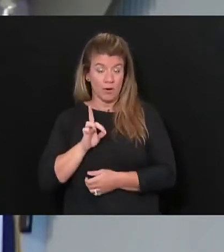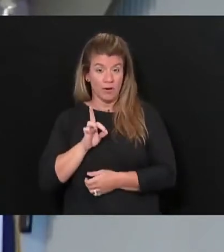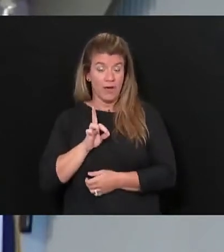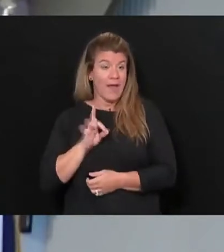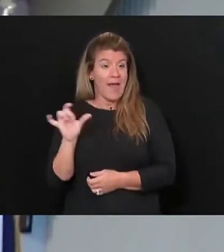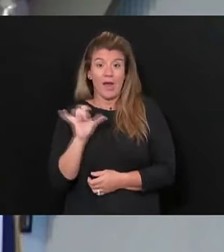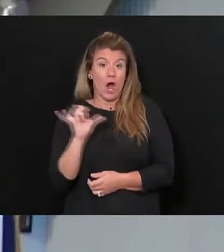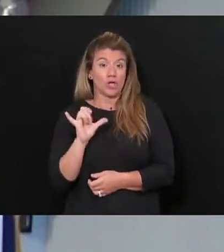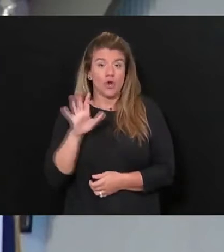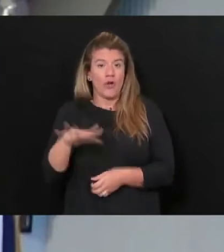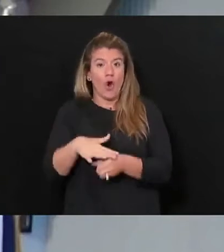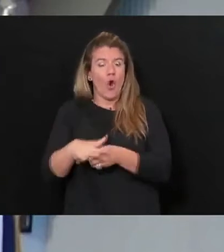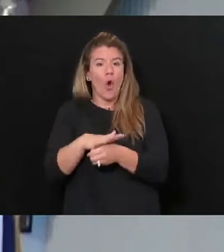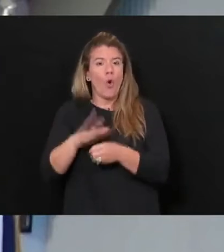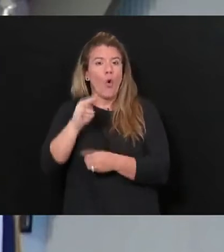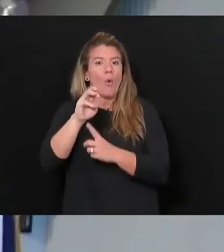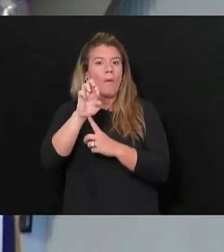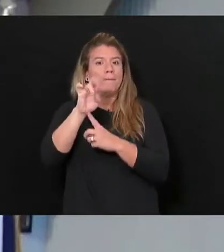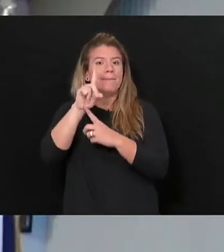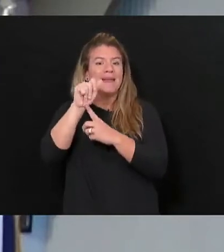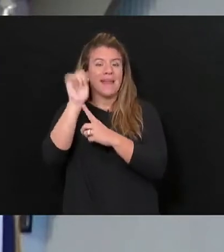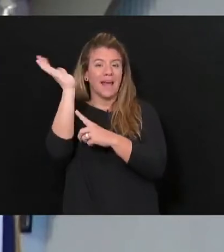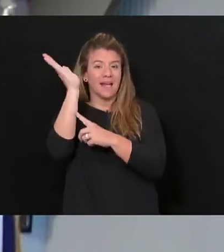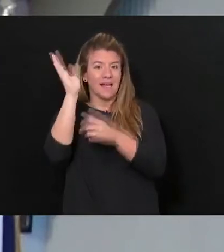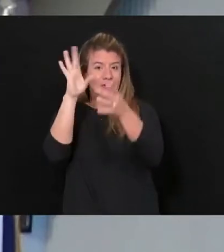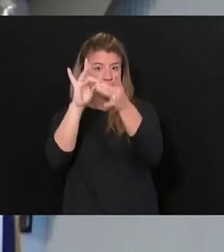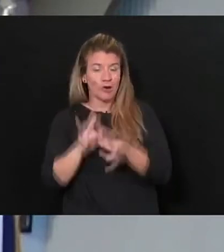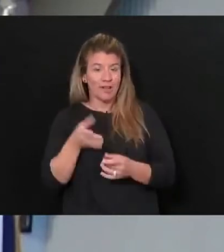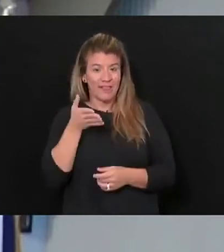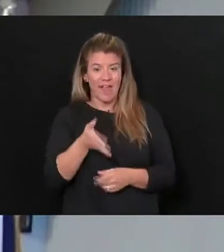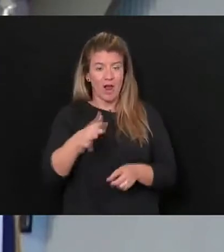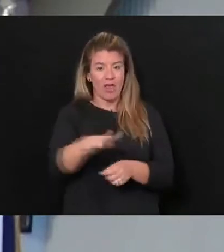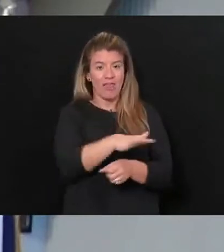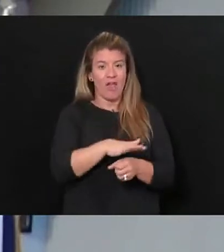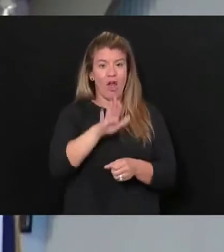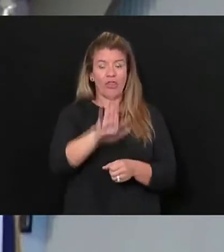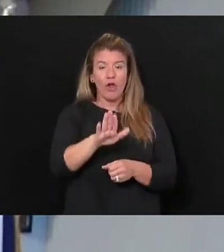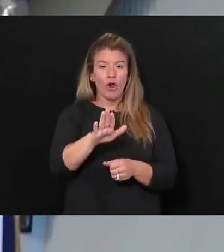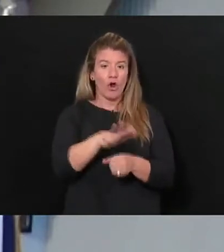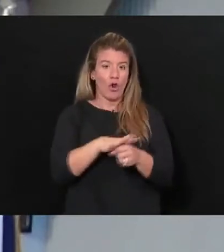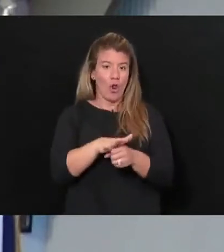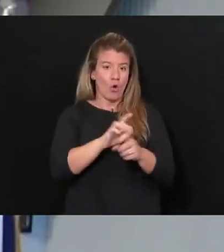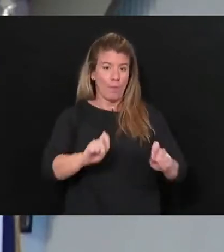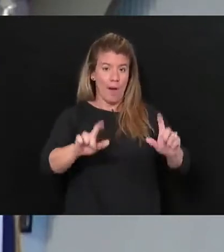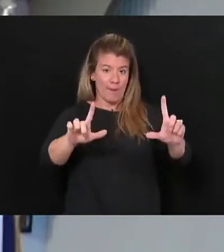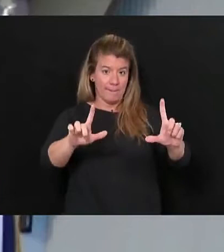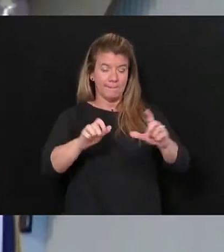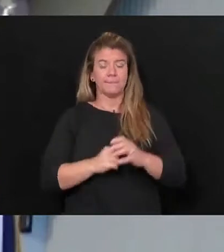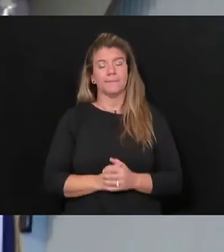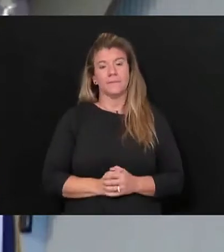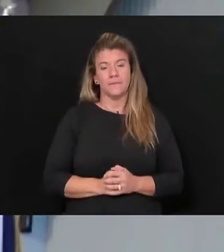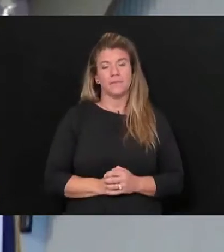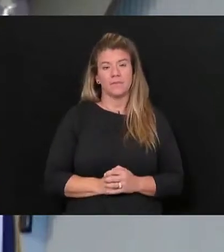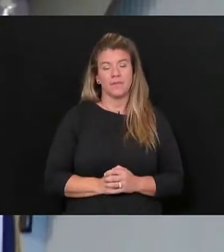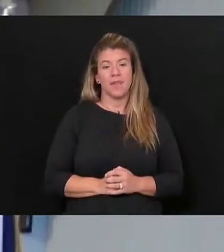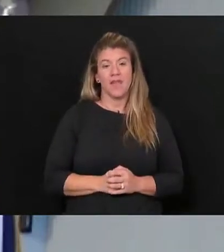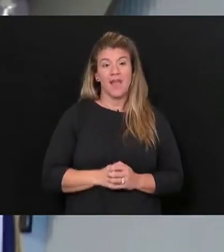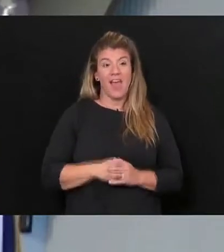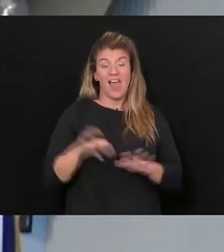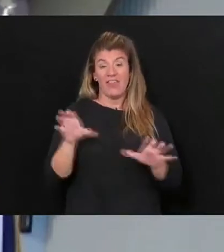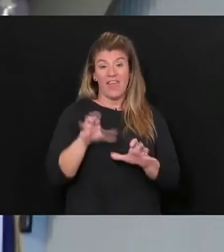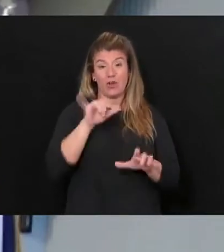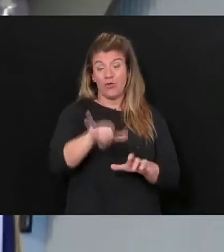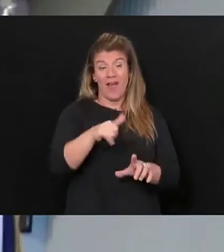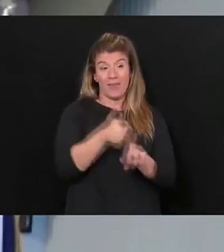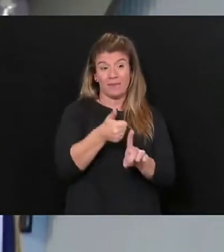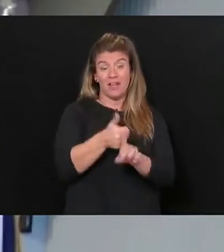to their local websites or their local their their information, they do that daily on their